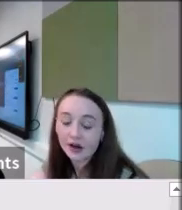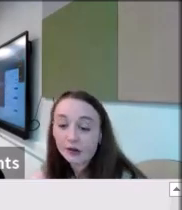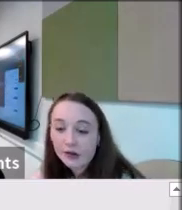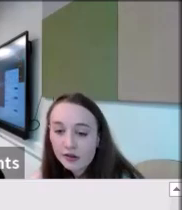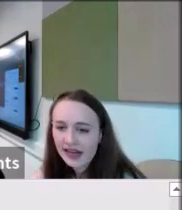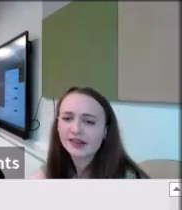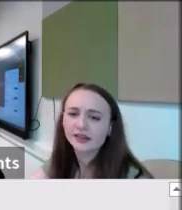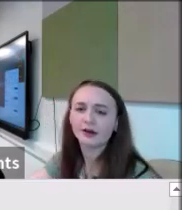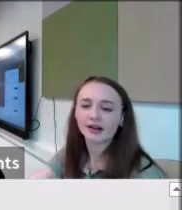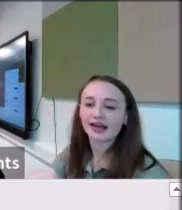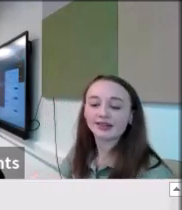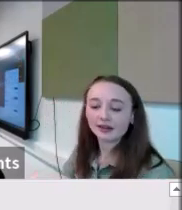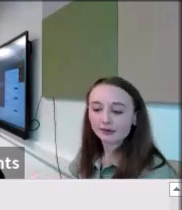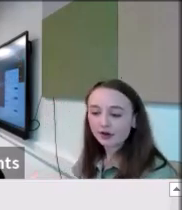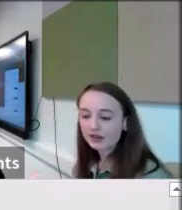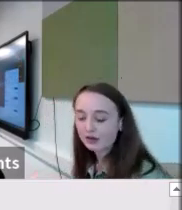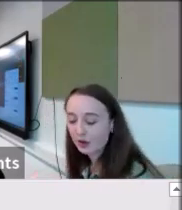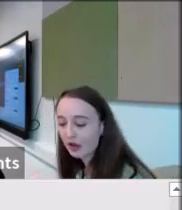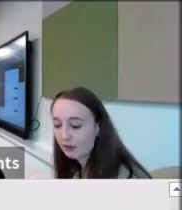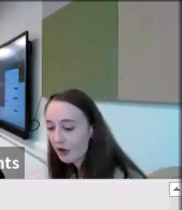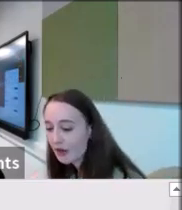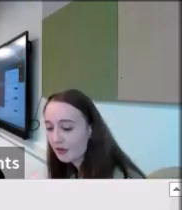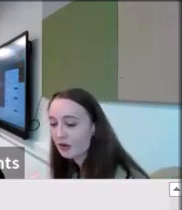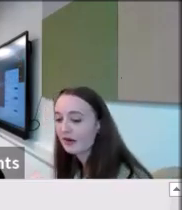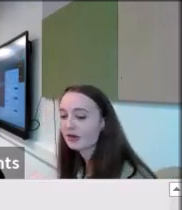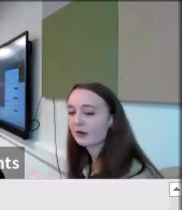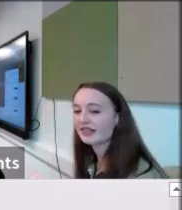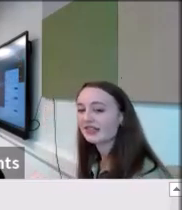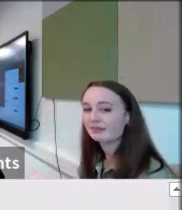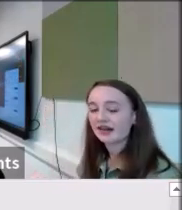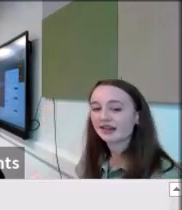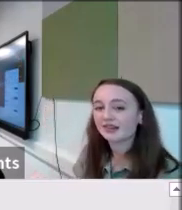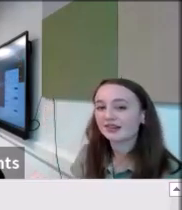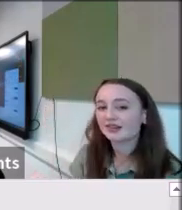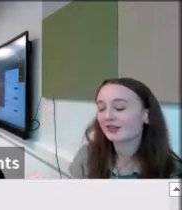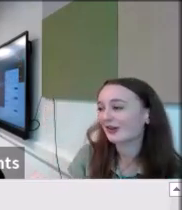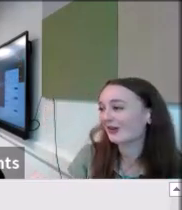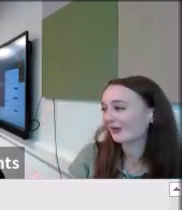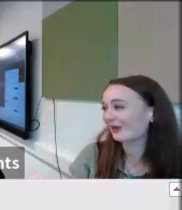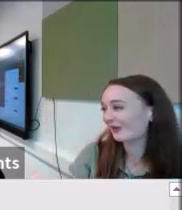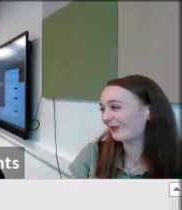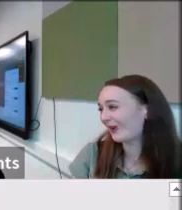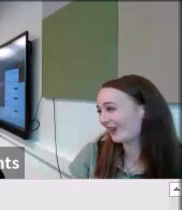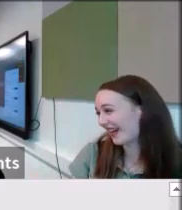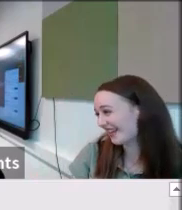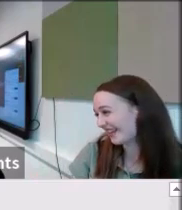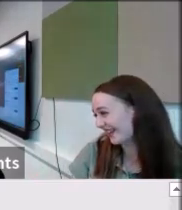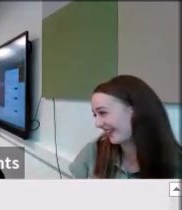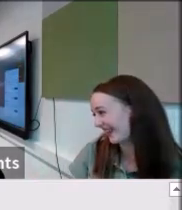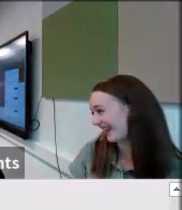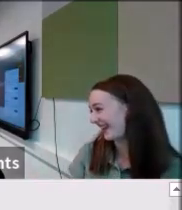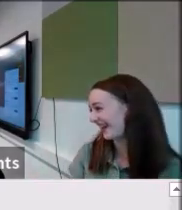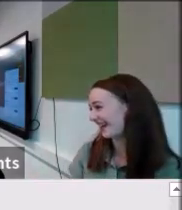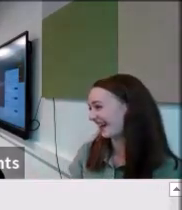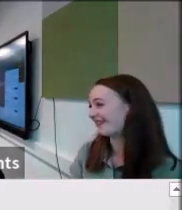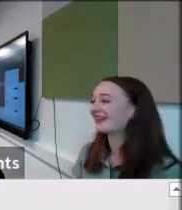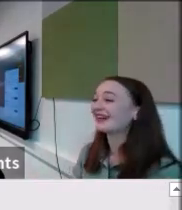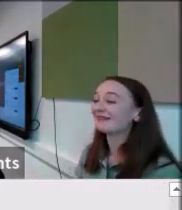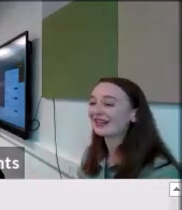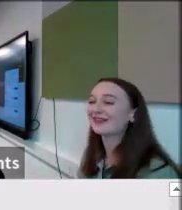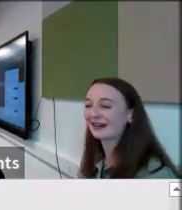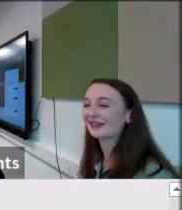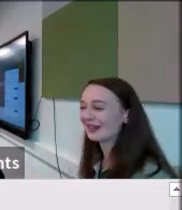Okay, I think, I think we've covered them all, and we're coming up to about 20 past. So one last call. I think